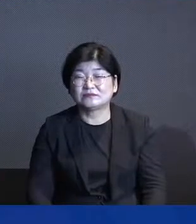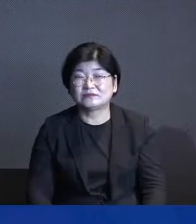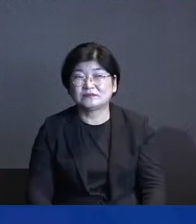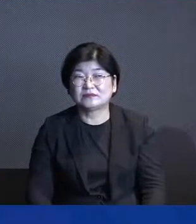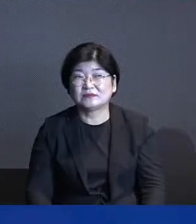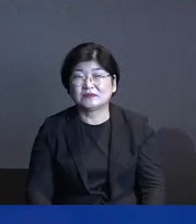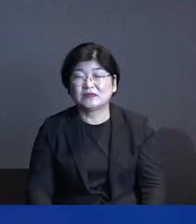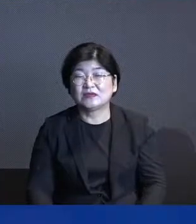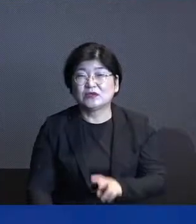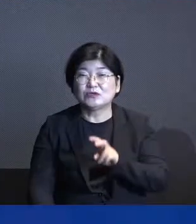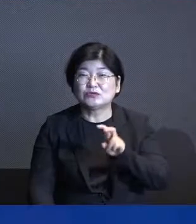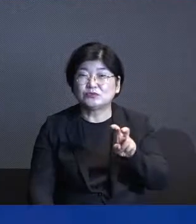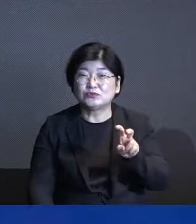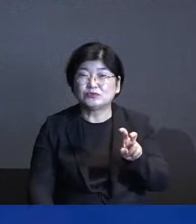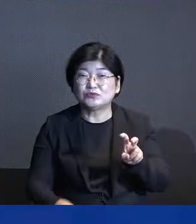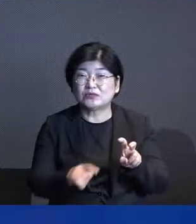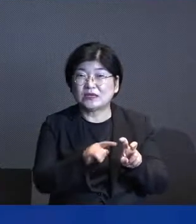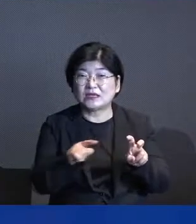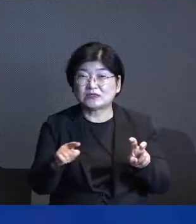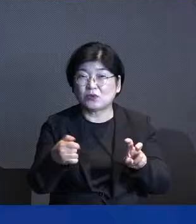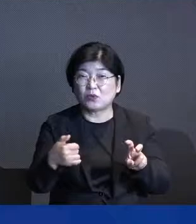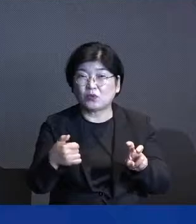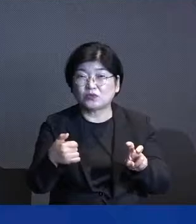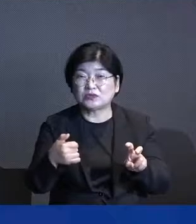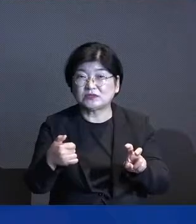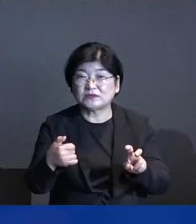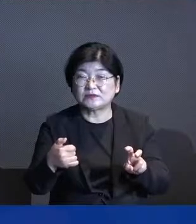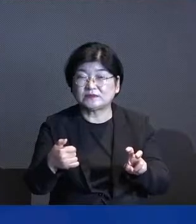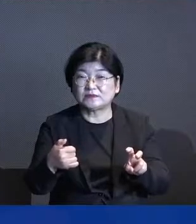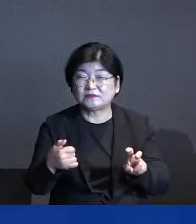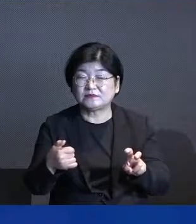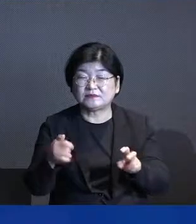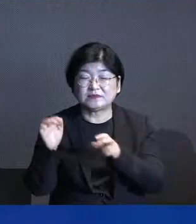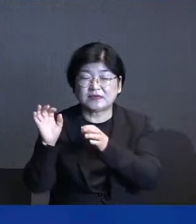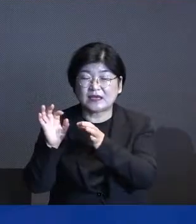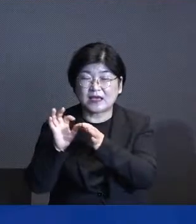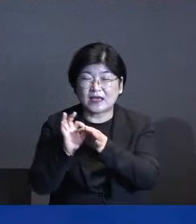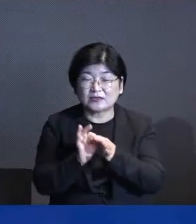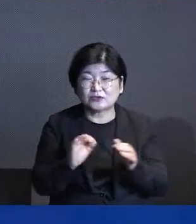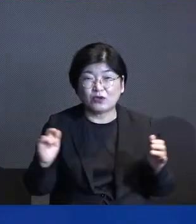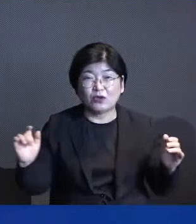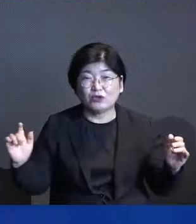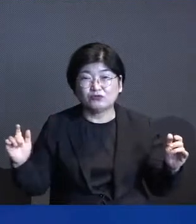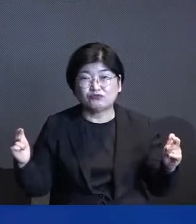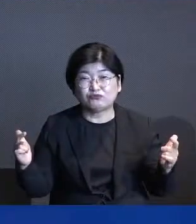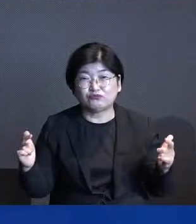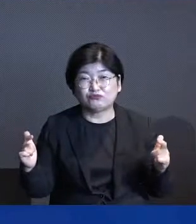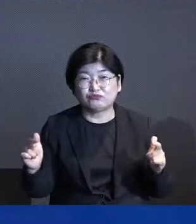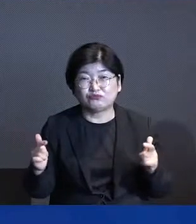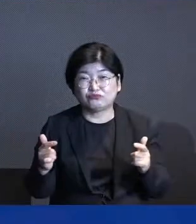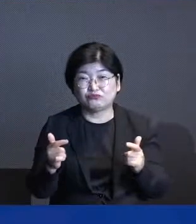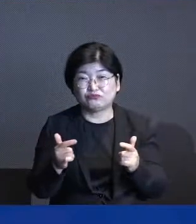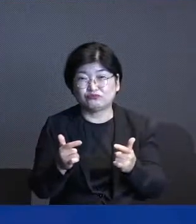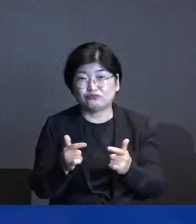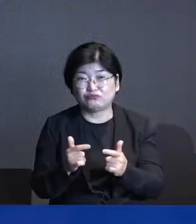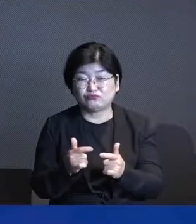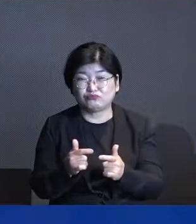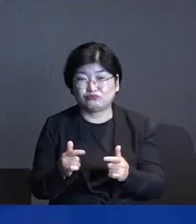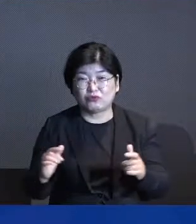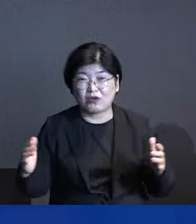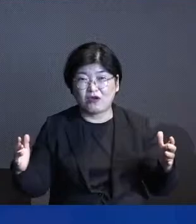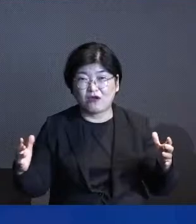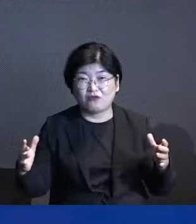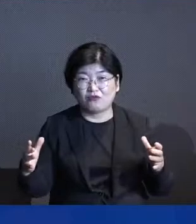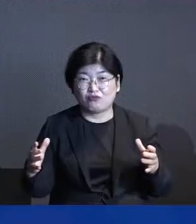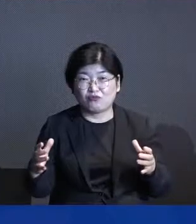decrease, a continuous decrease from 20 to 50 years. And then over